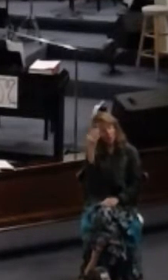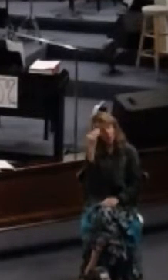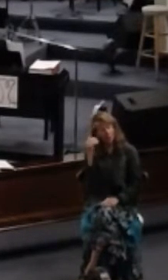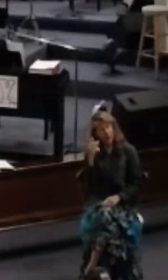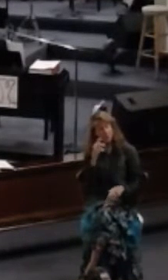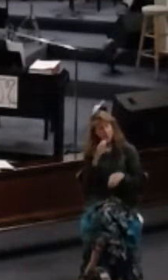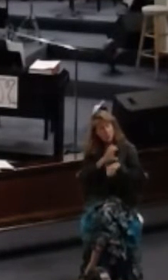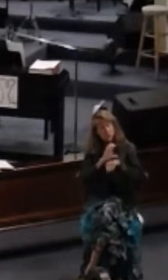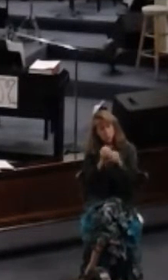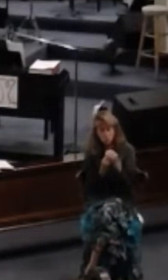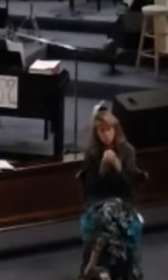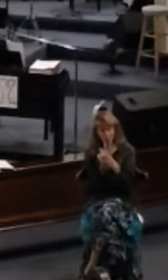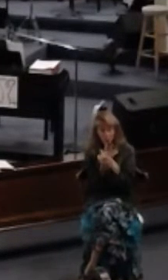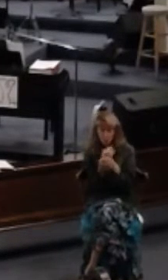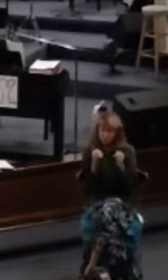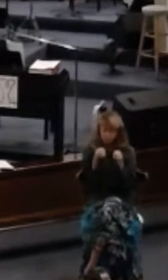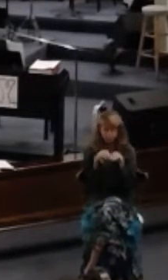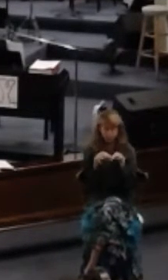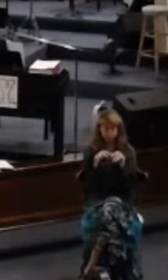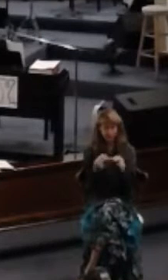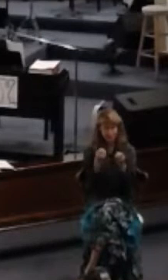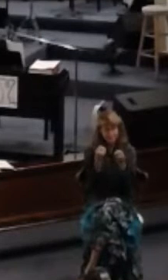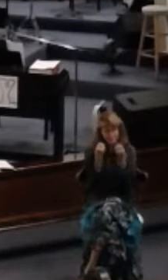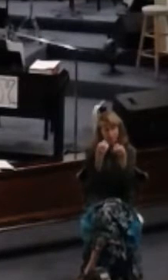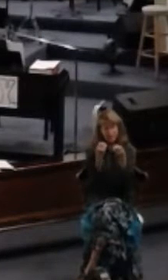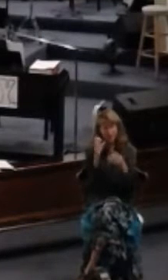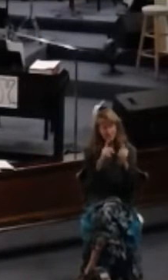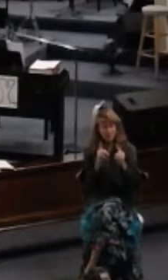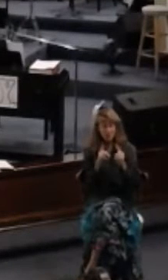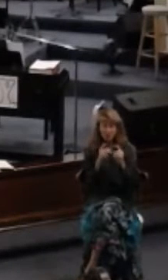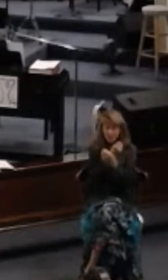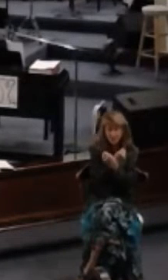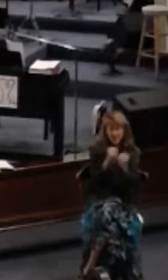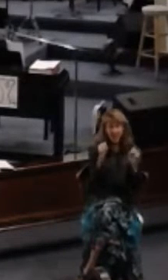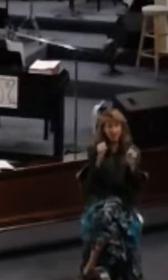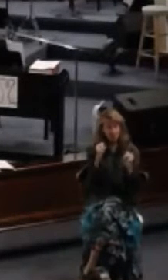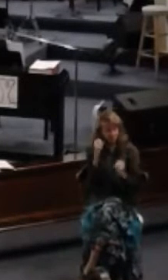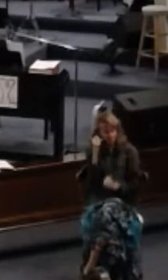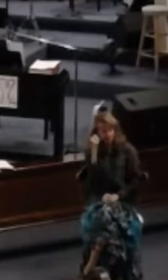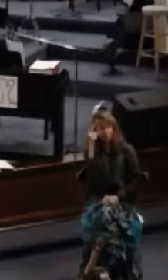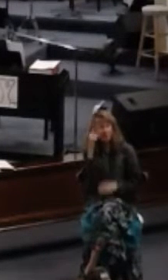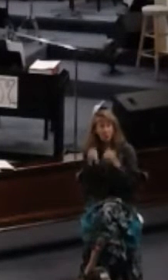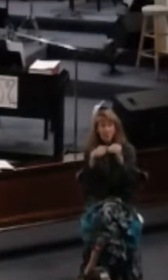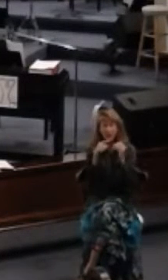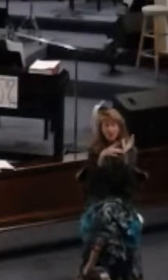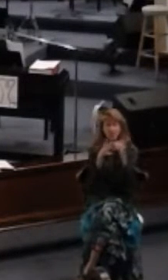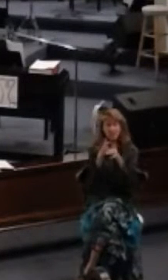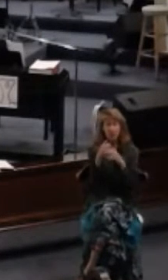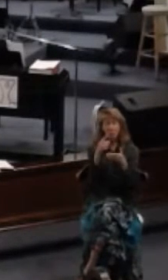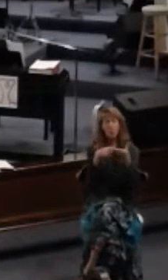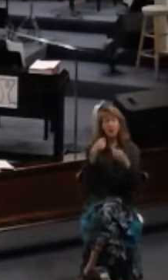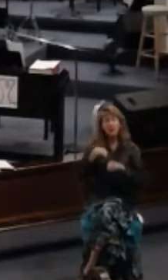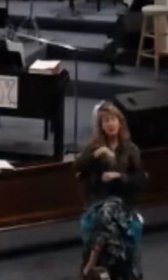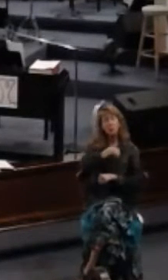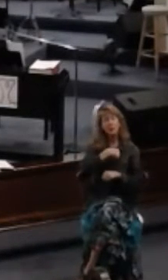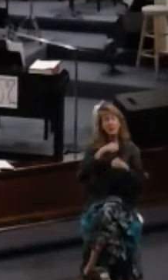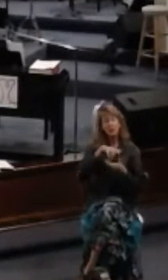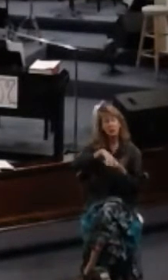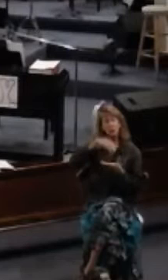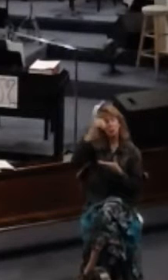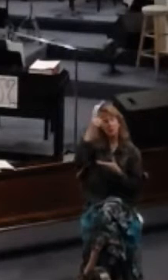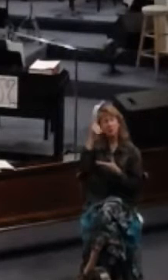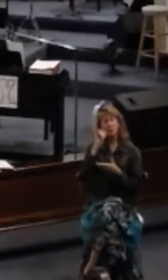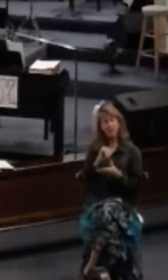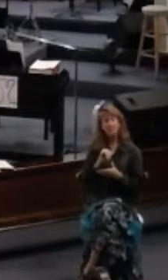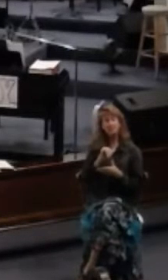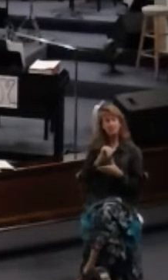this dramatic explosion of growth, and what is there in there that we can learn from? Well, we're going